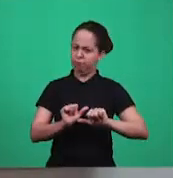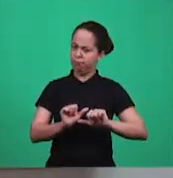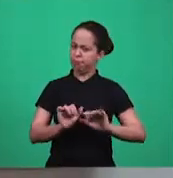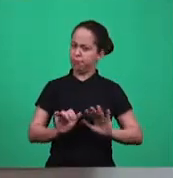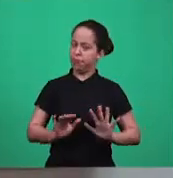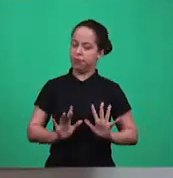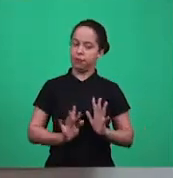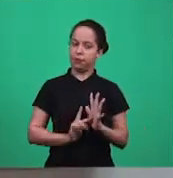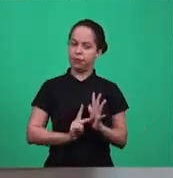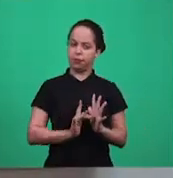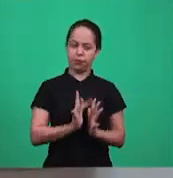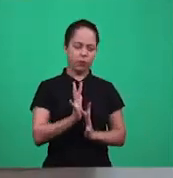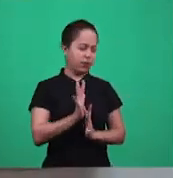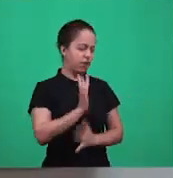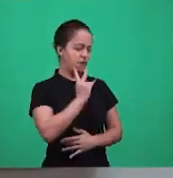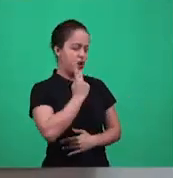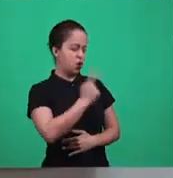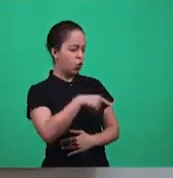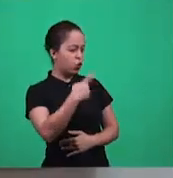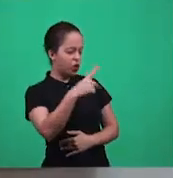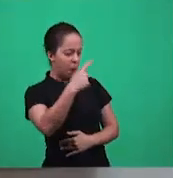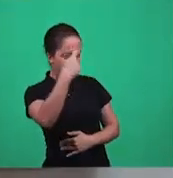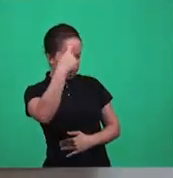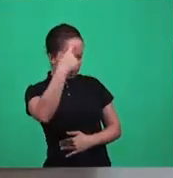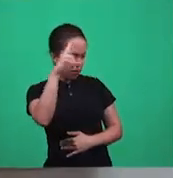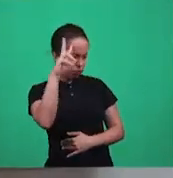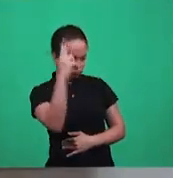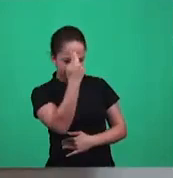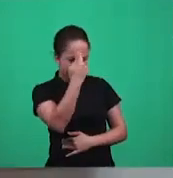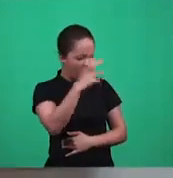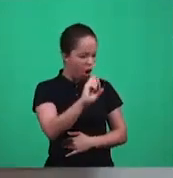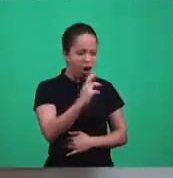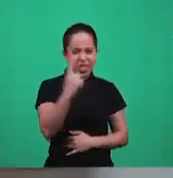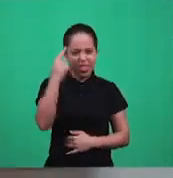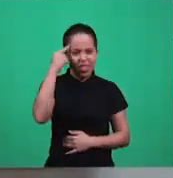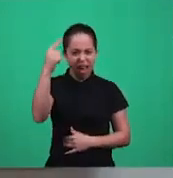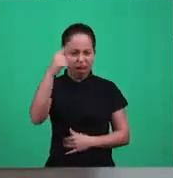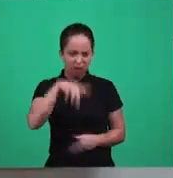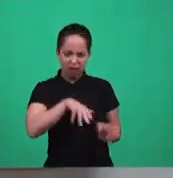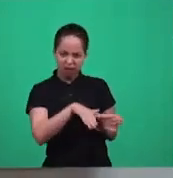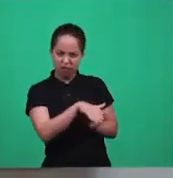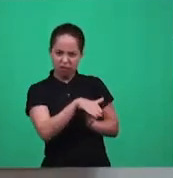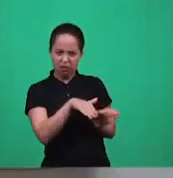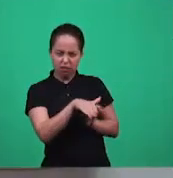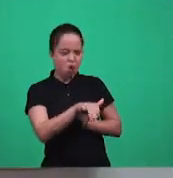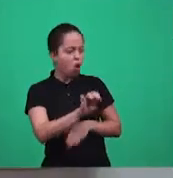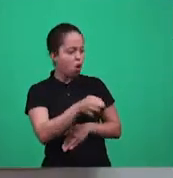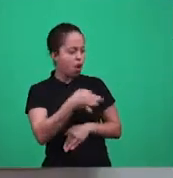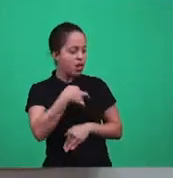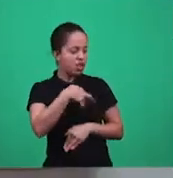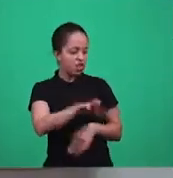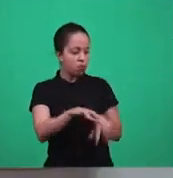And Jesus did not say for him to move his mind, change his mind or religion.